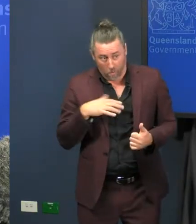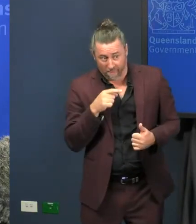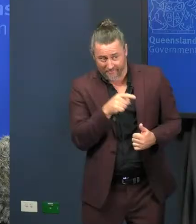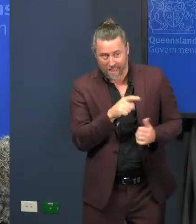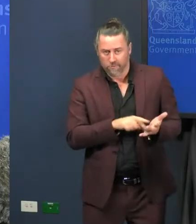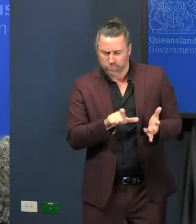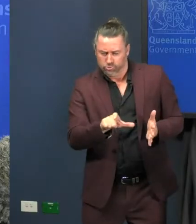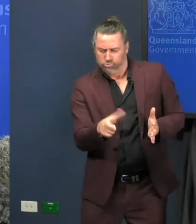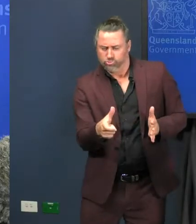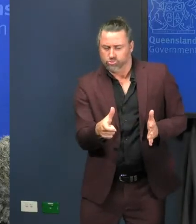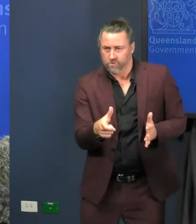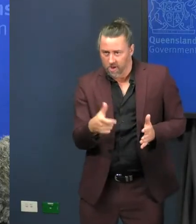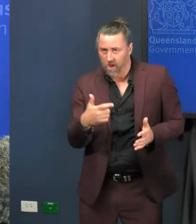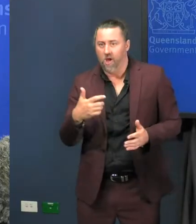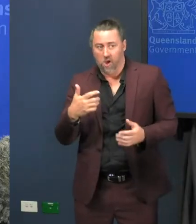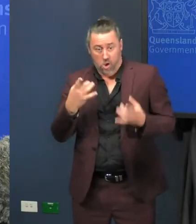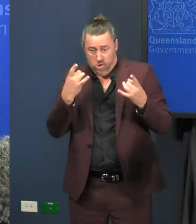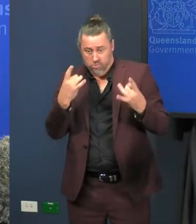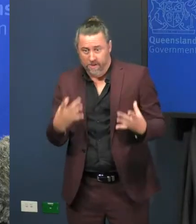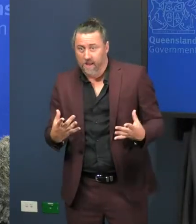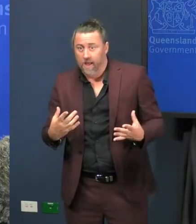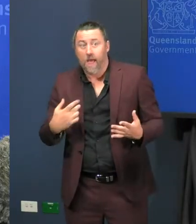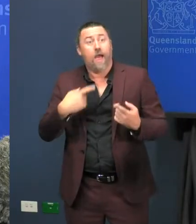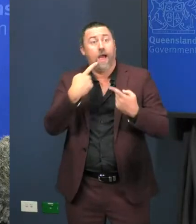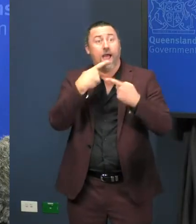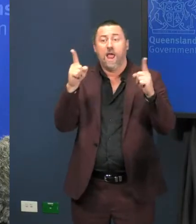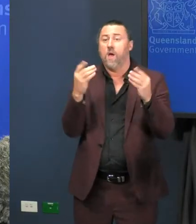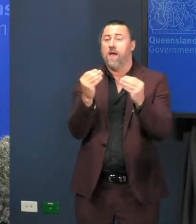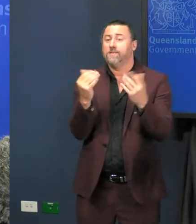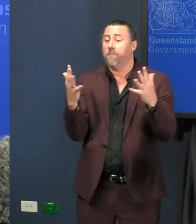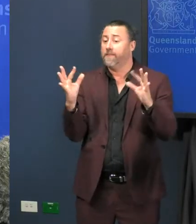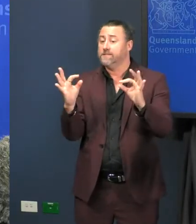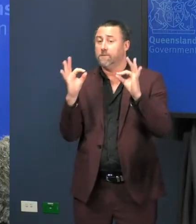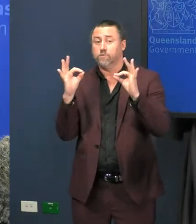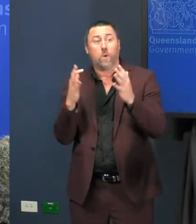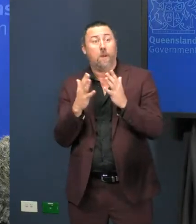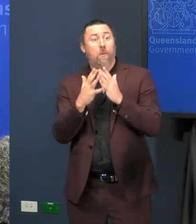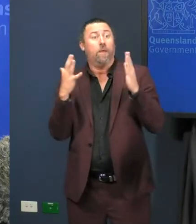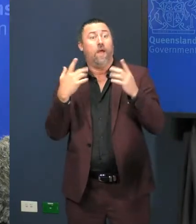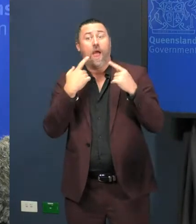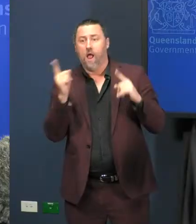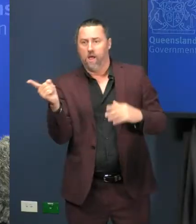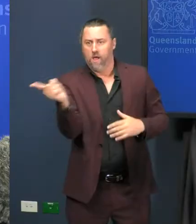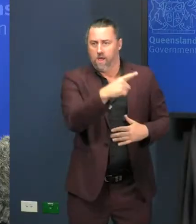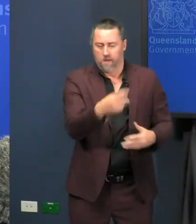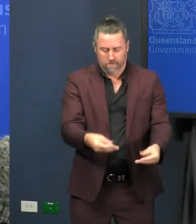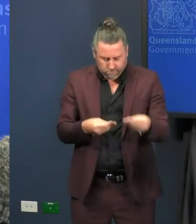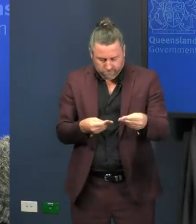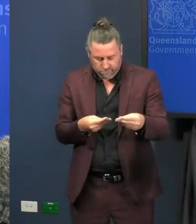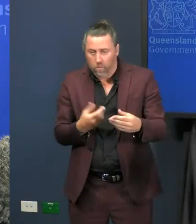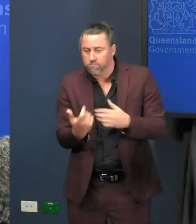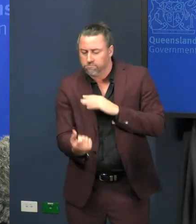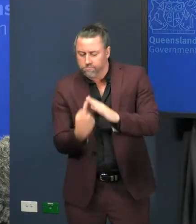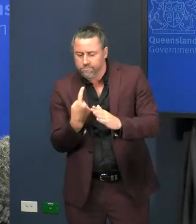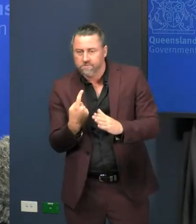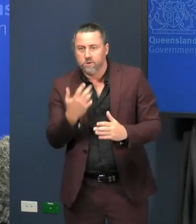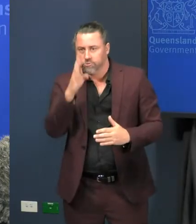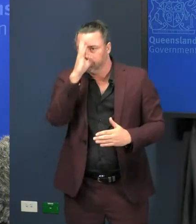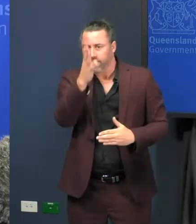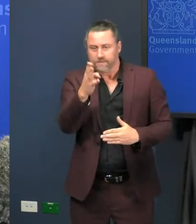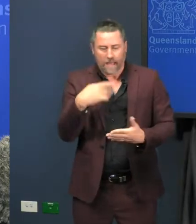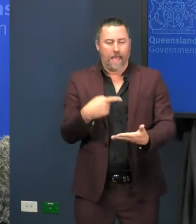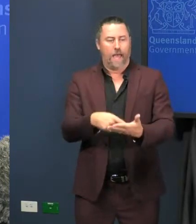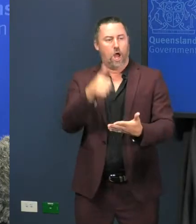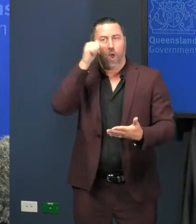many people as quickly as possible. And if we do that, that strengthens the opportunity for people to be able to respond in